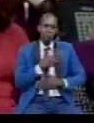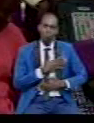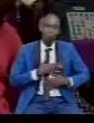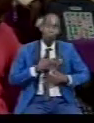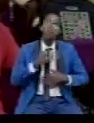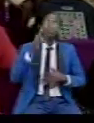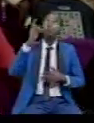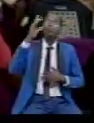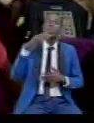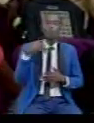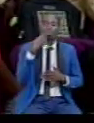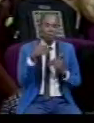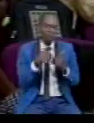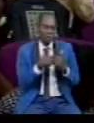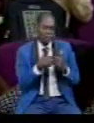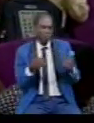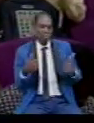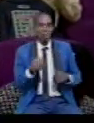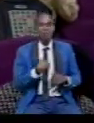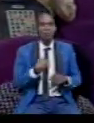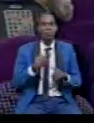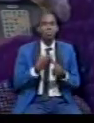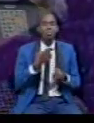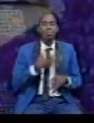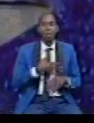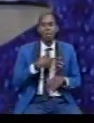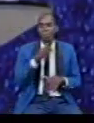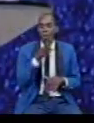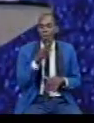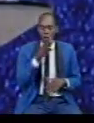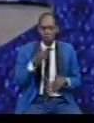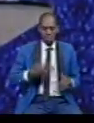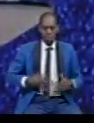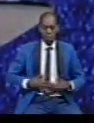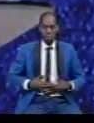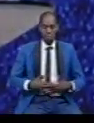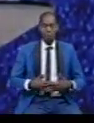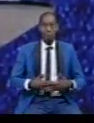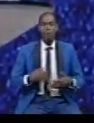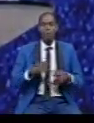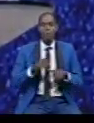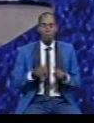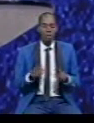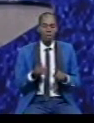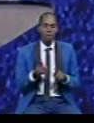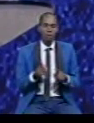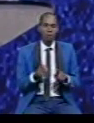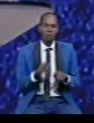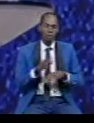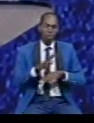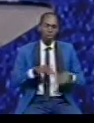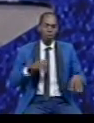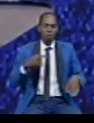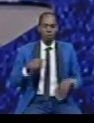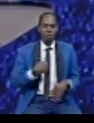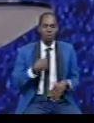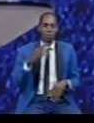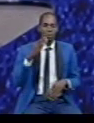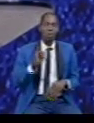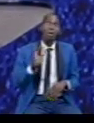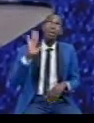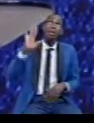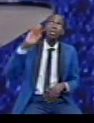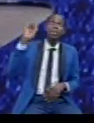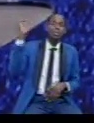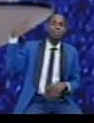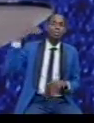separated me from my mother's womb and called me by his grace to reveal